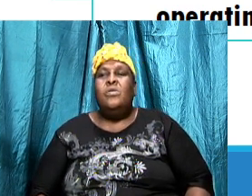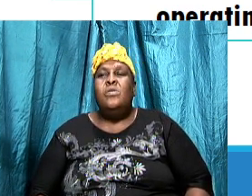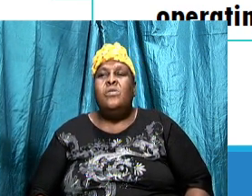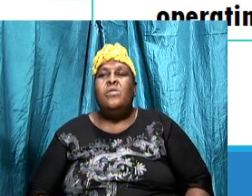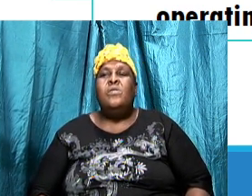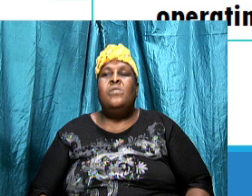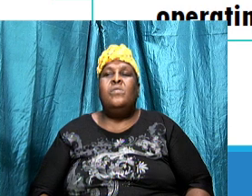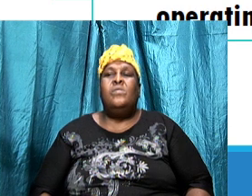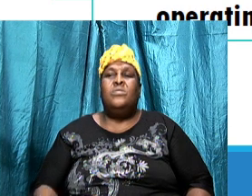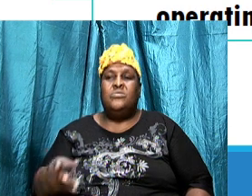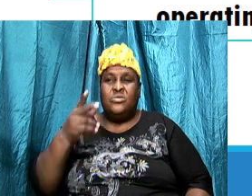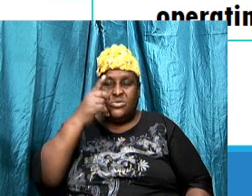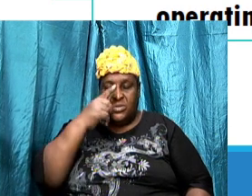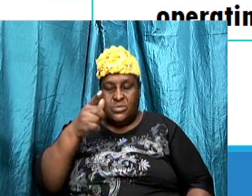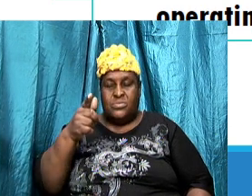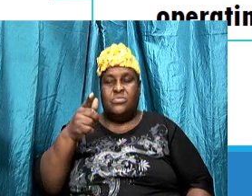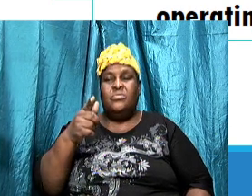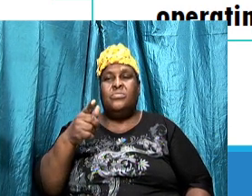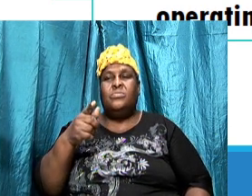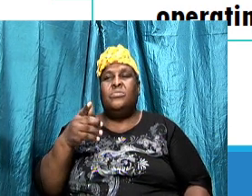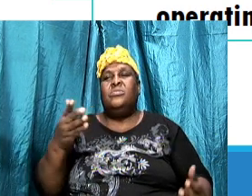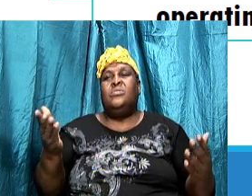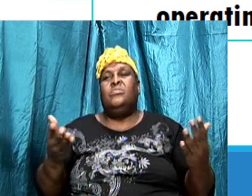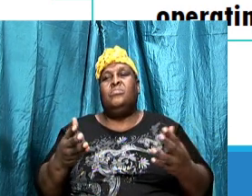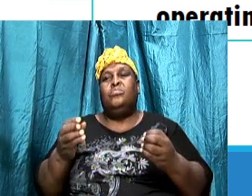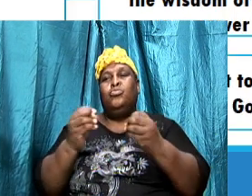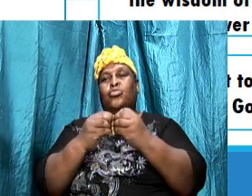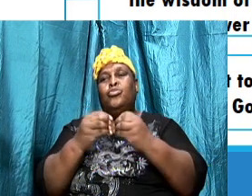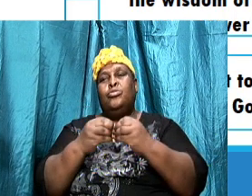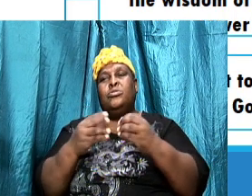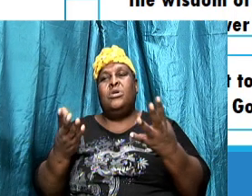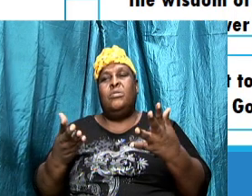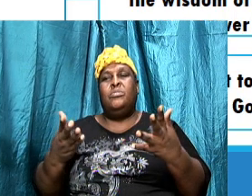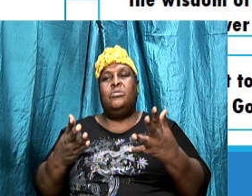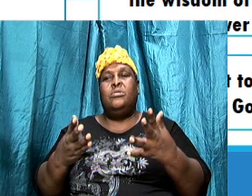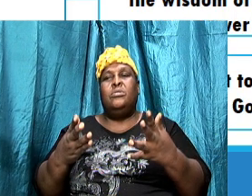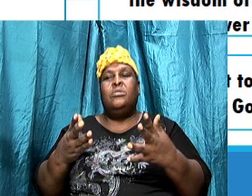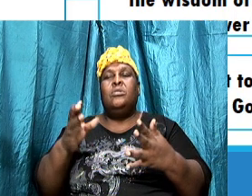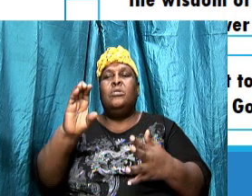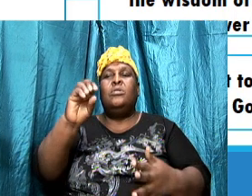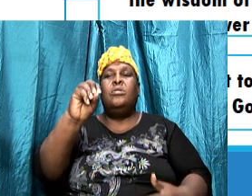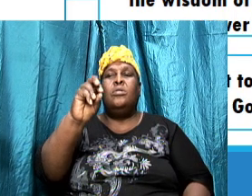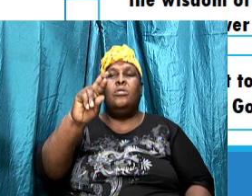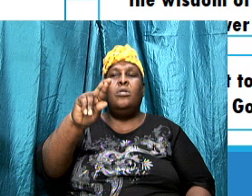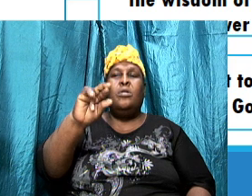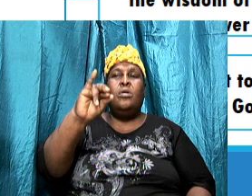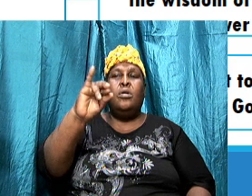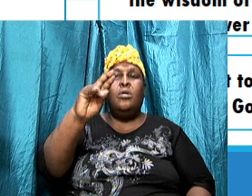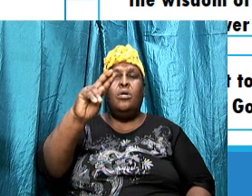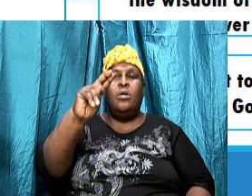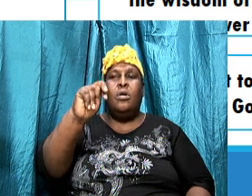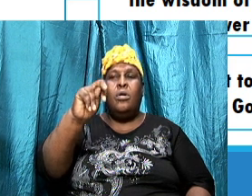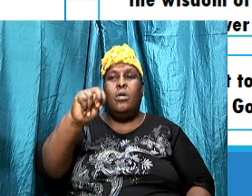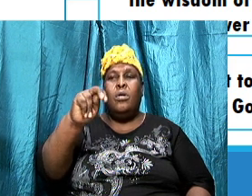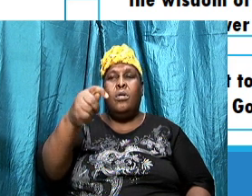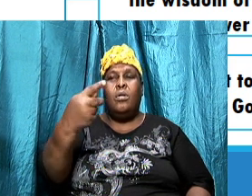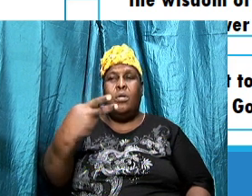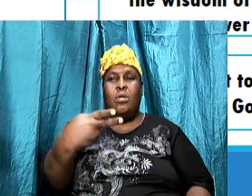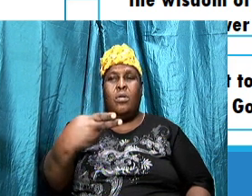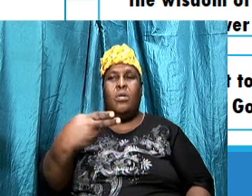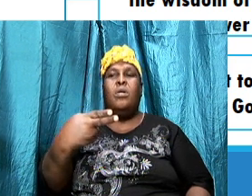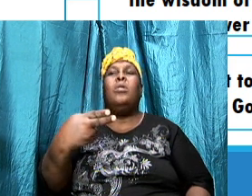the Corinthians church in Corinthians chapter 2. And so let me just